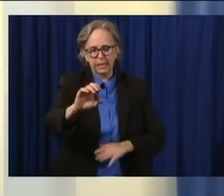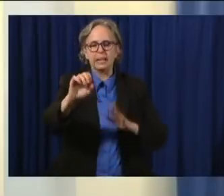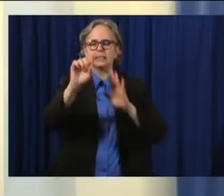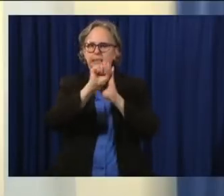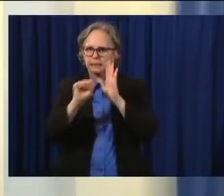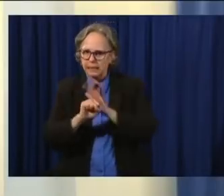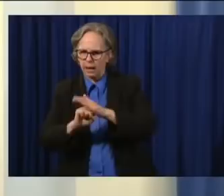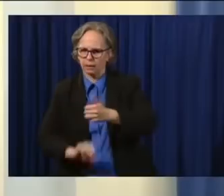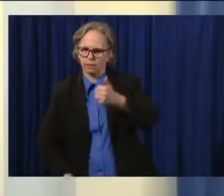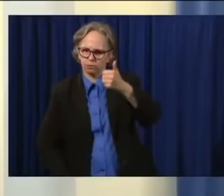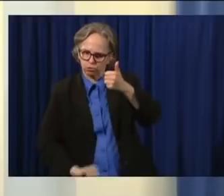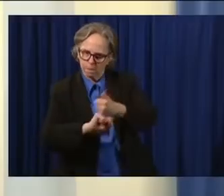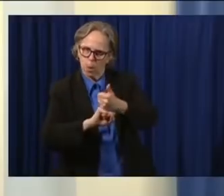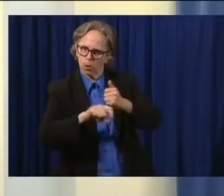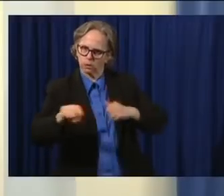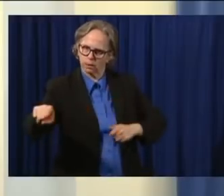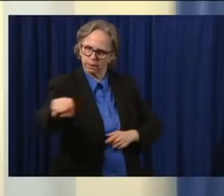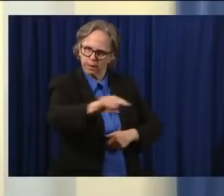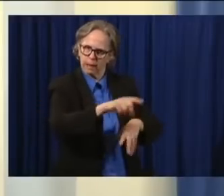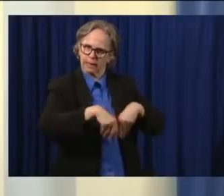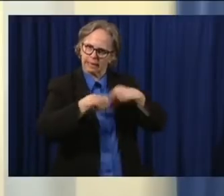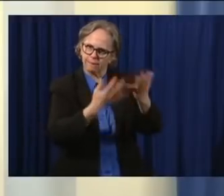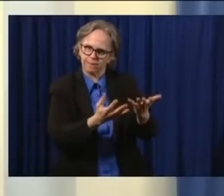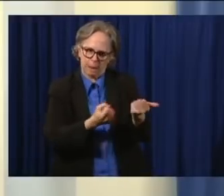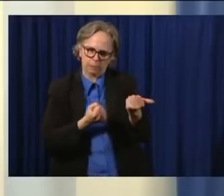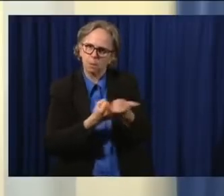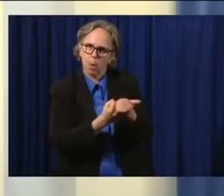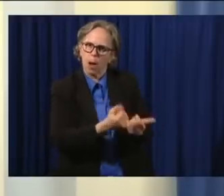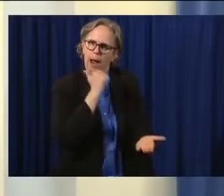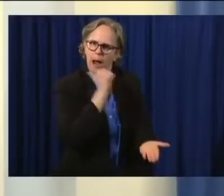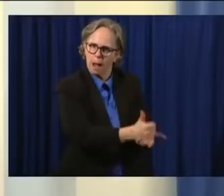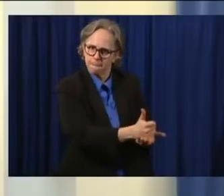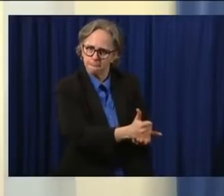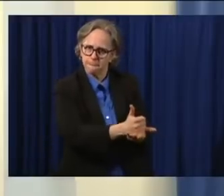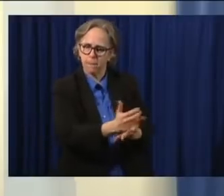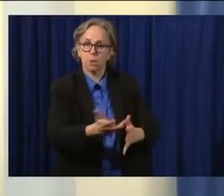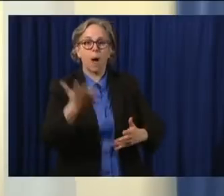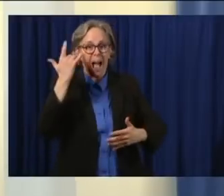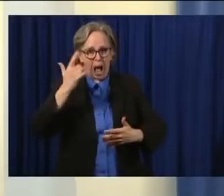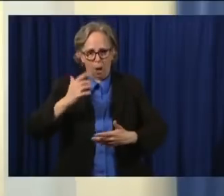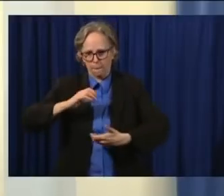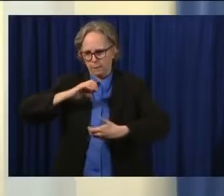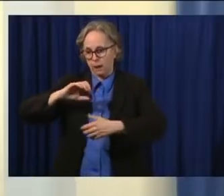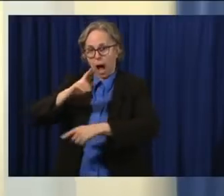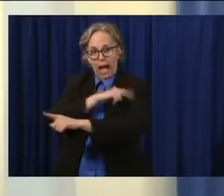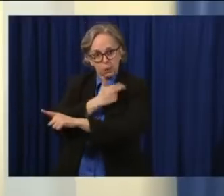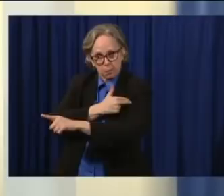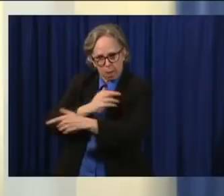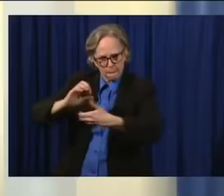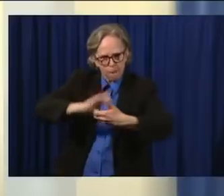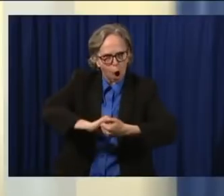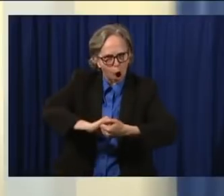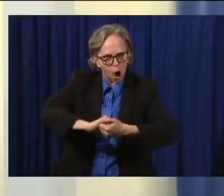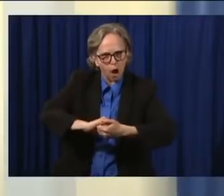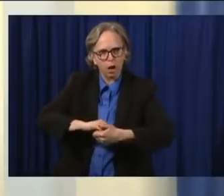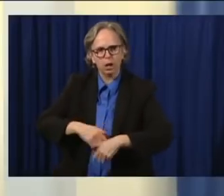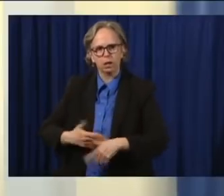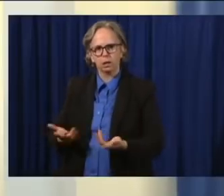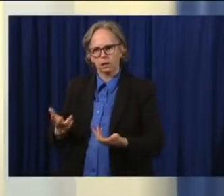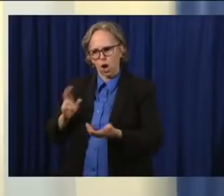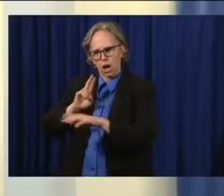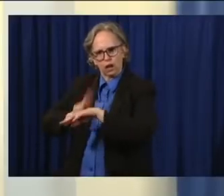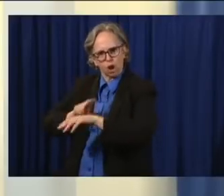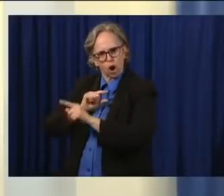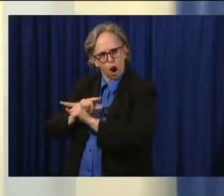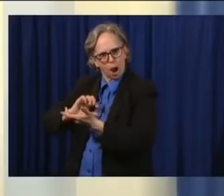practices. Clinicians, hospitals, and local health departments are pairing up with nursing homes to help them make sure that they have all the